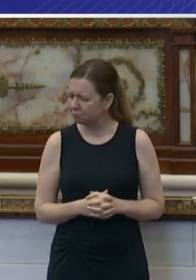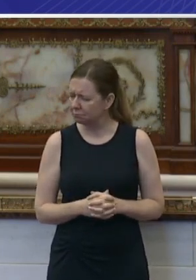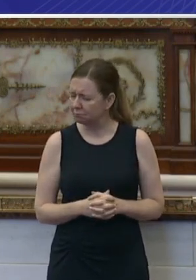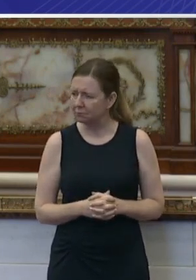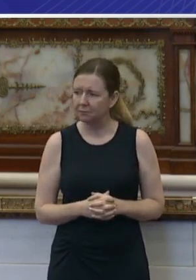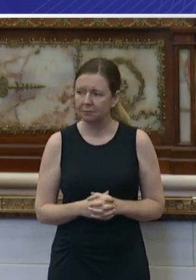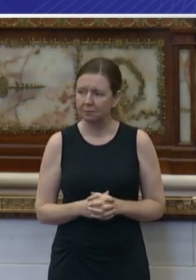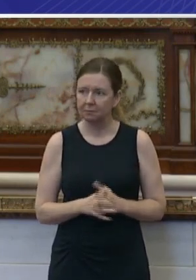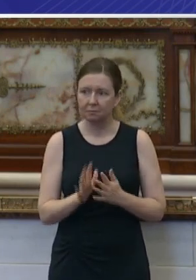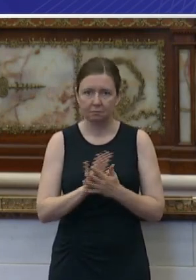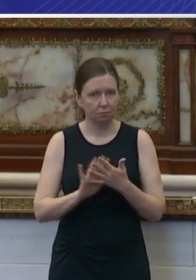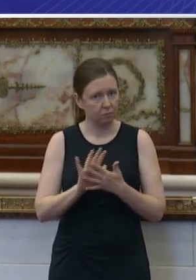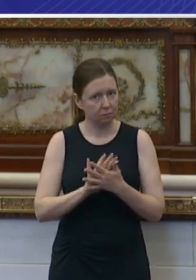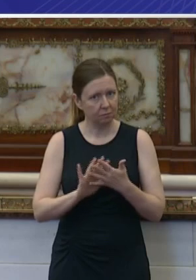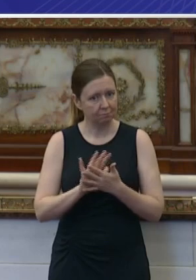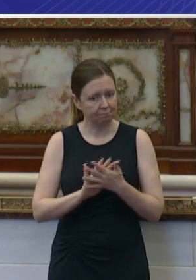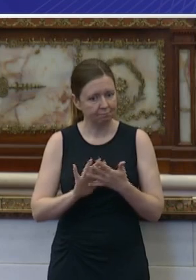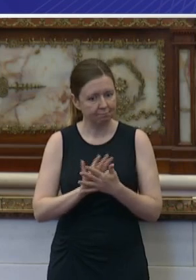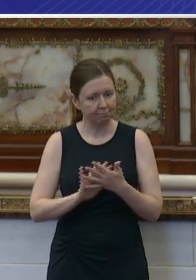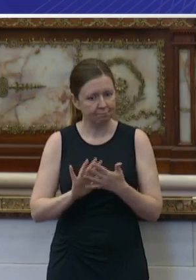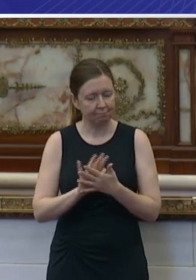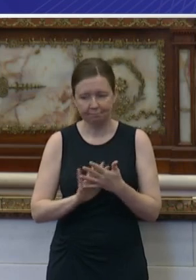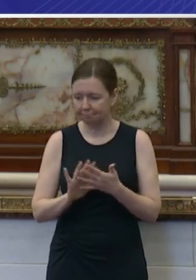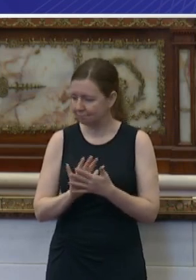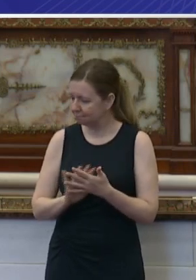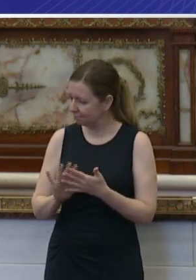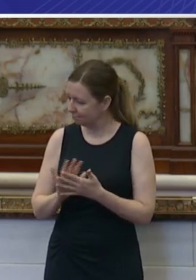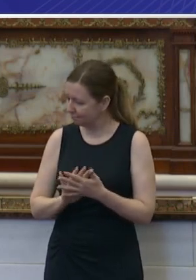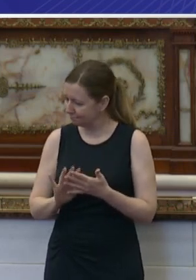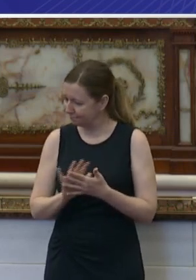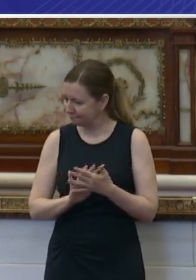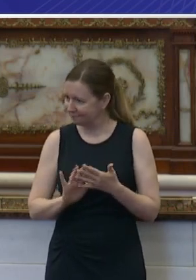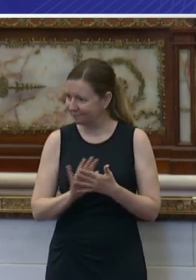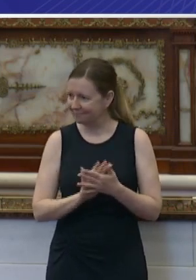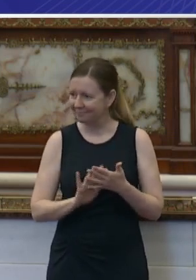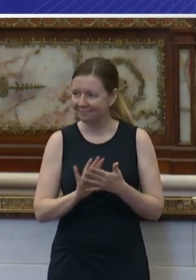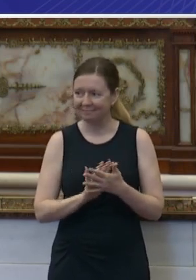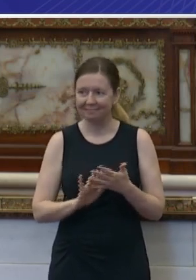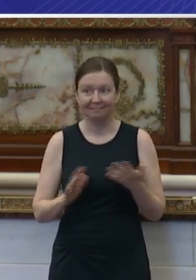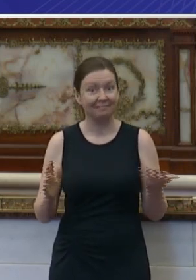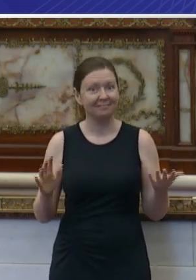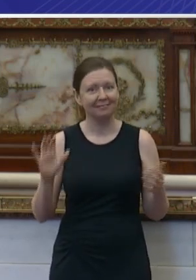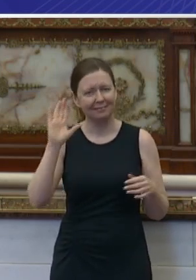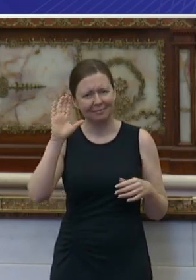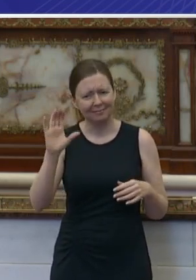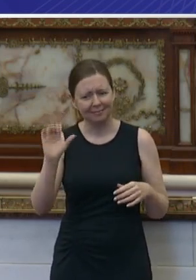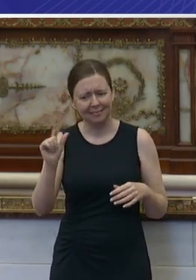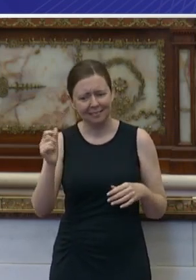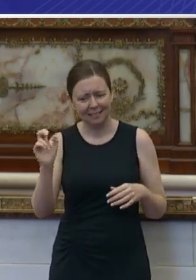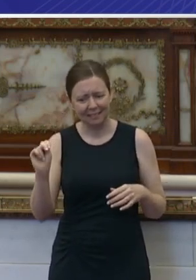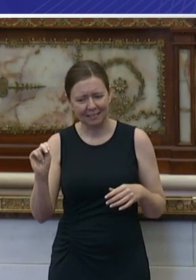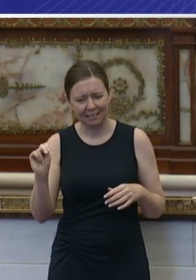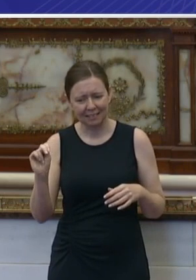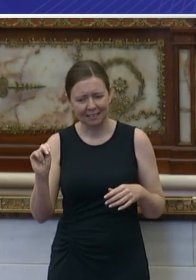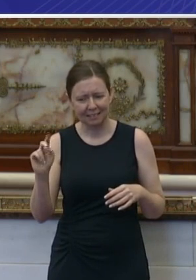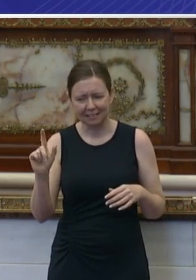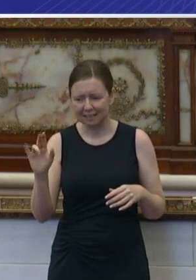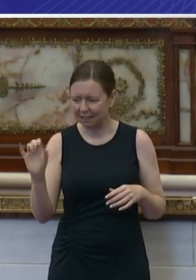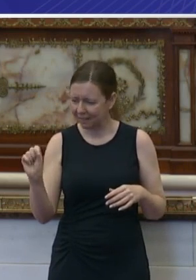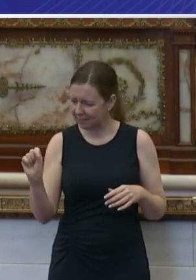fucking. Calvin? Be a little bit better. Yeah. Hi, is this Calvin Wongus? Probably because of company